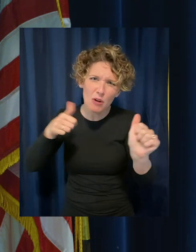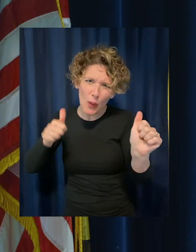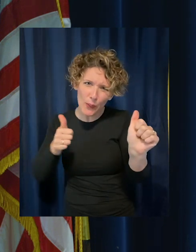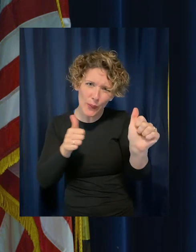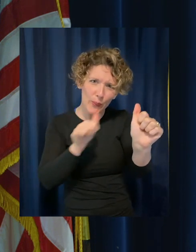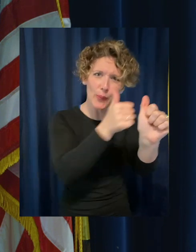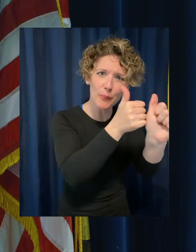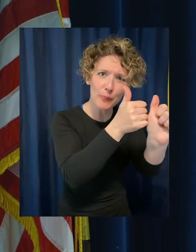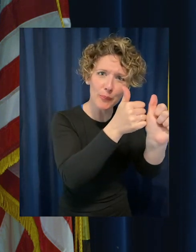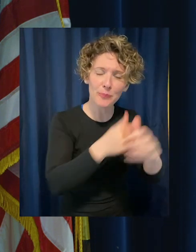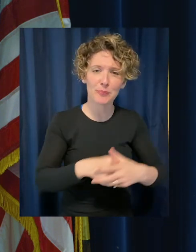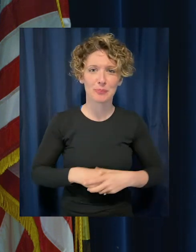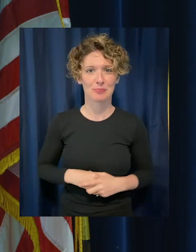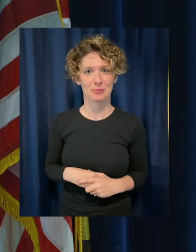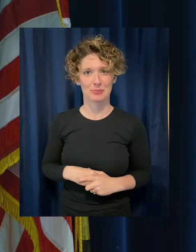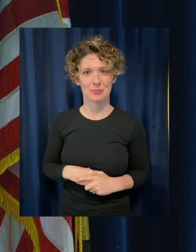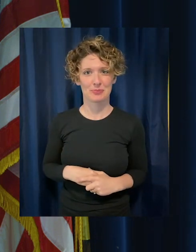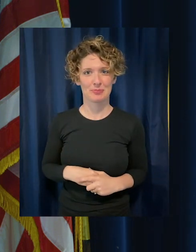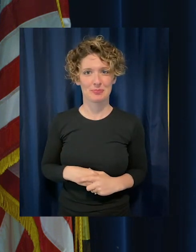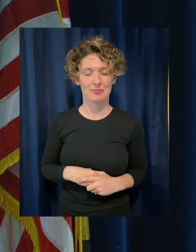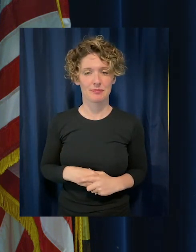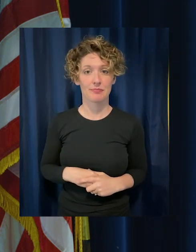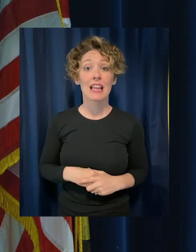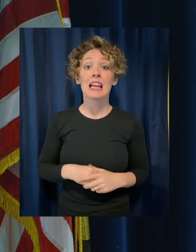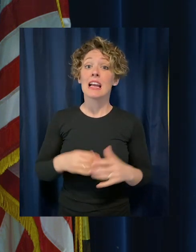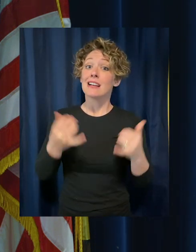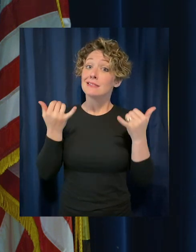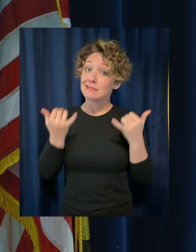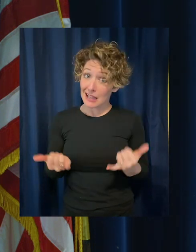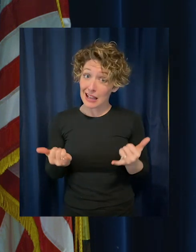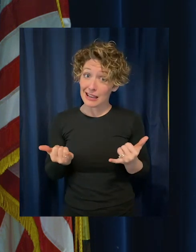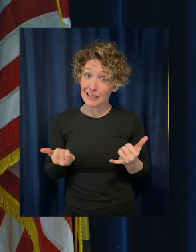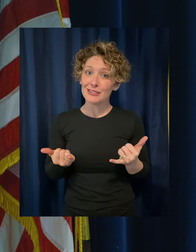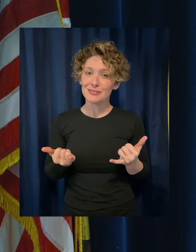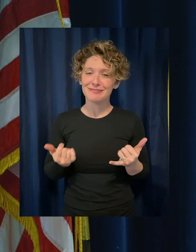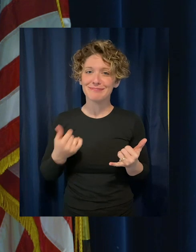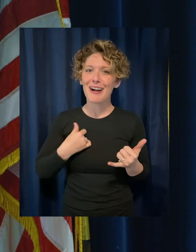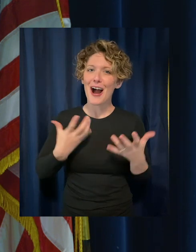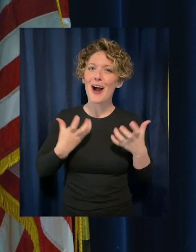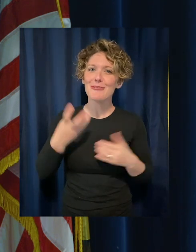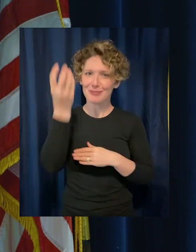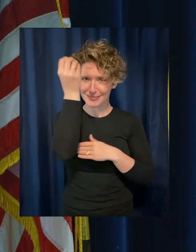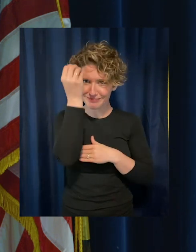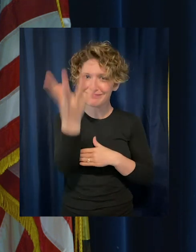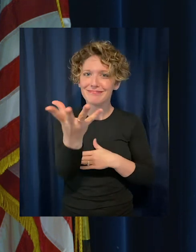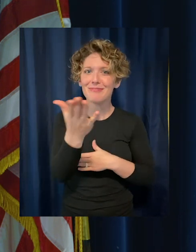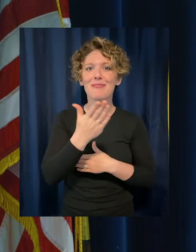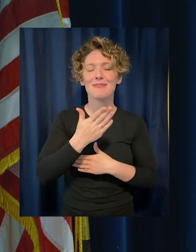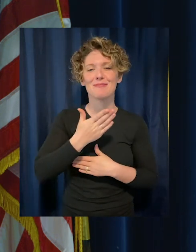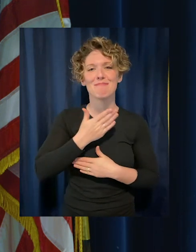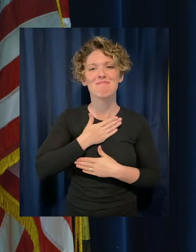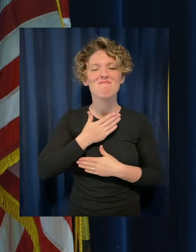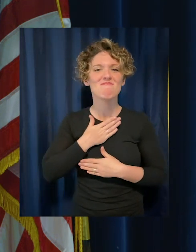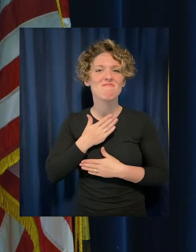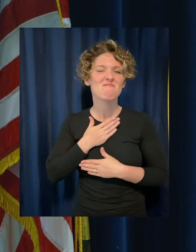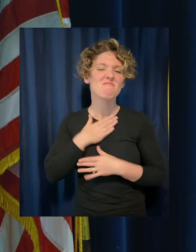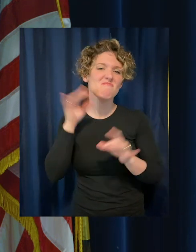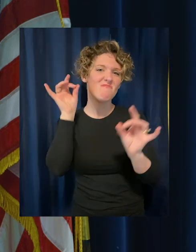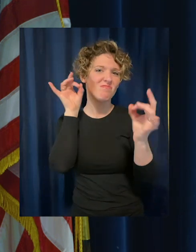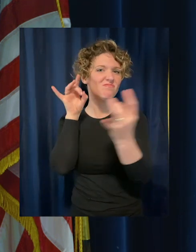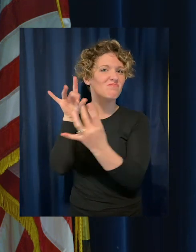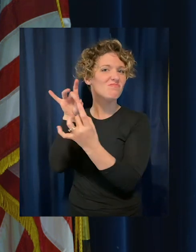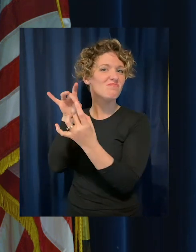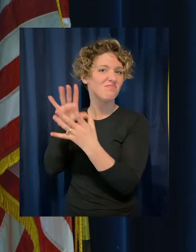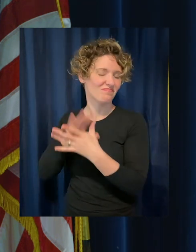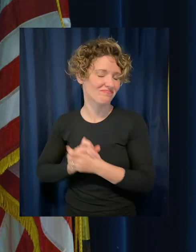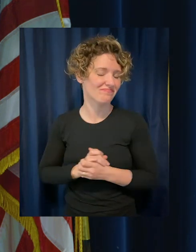Now, this is the part of the speech where you get Patty Bill's advice. You asked for it, but I'll keep it short. Number one